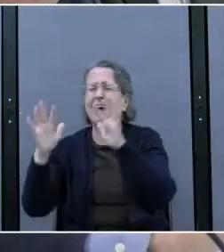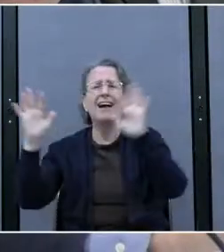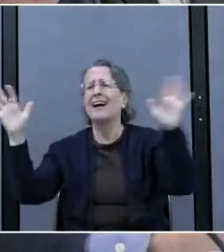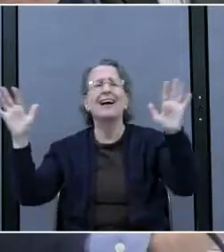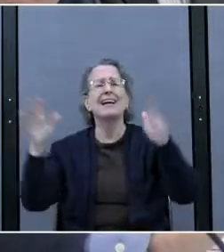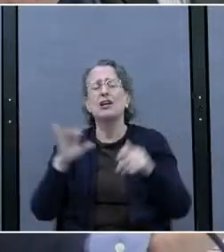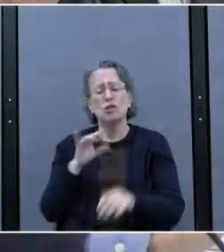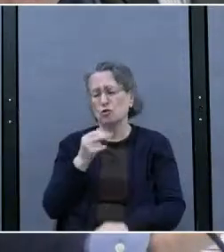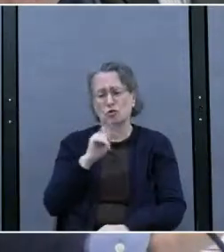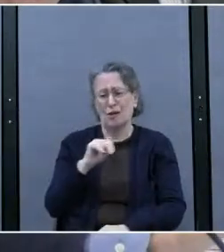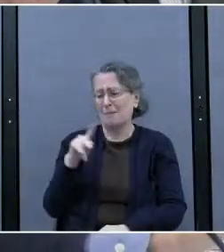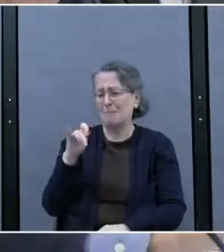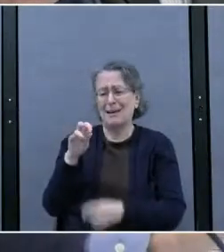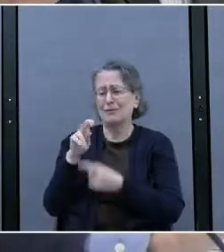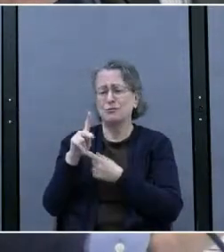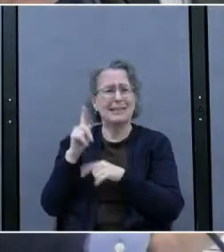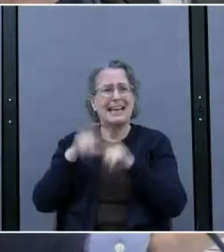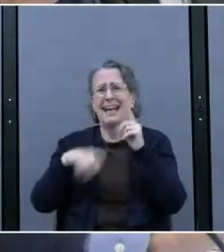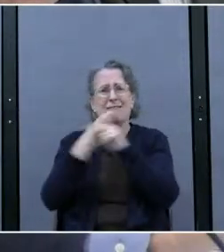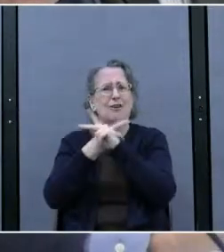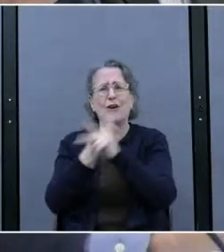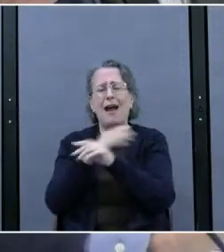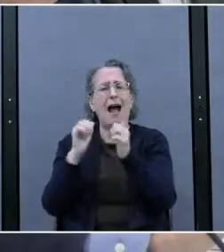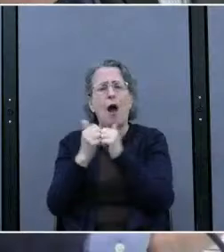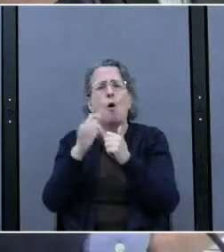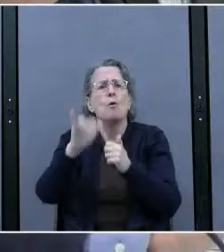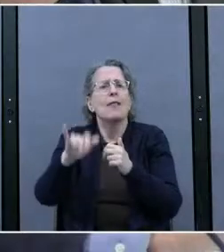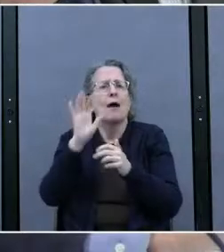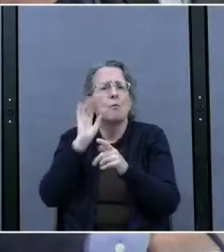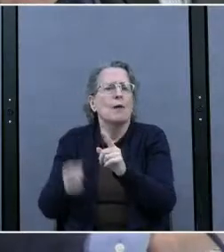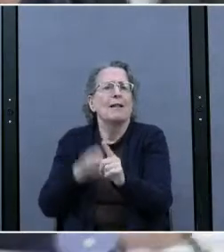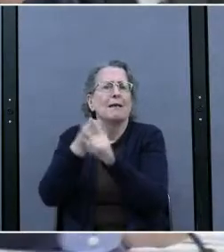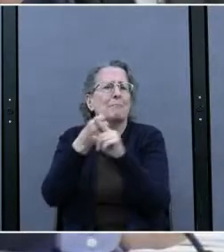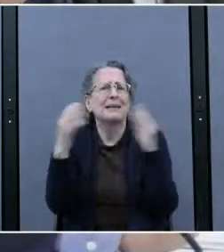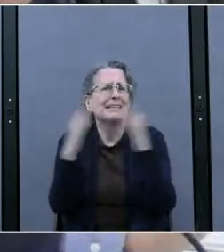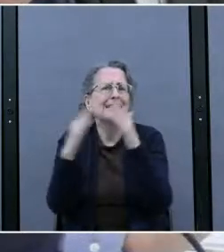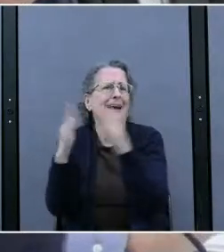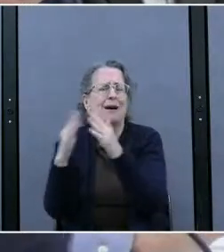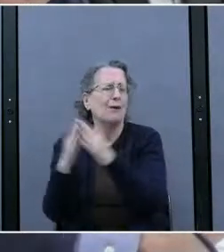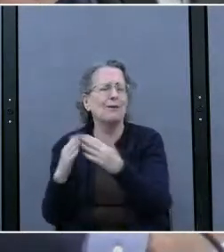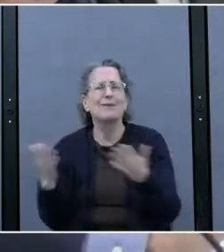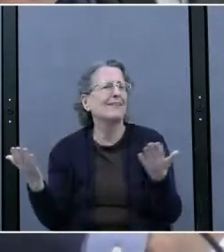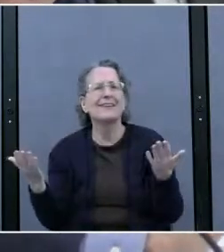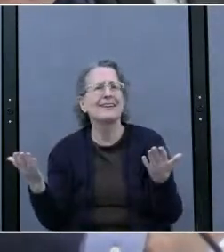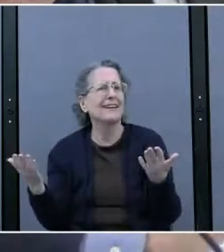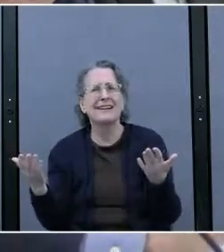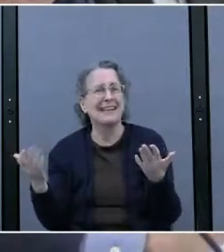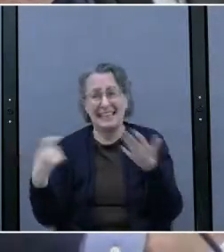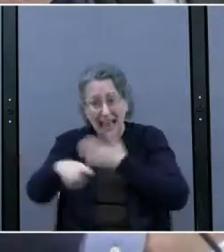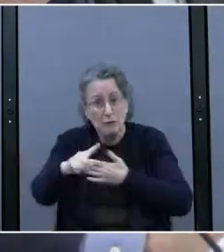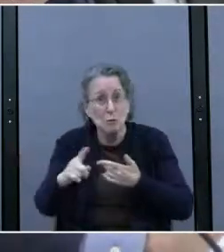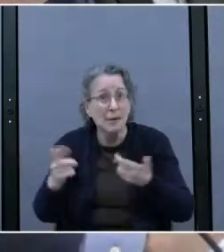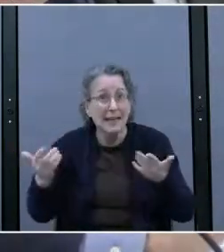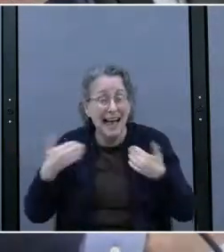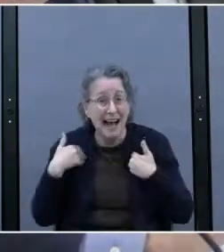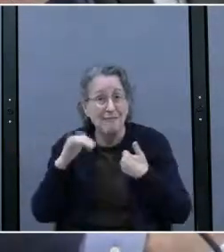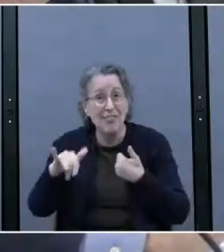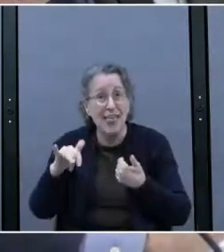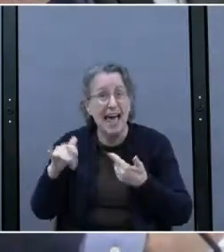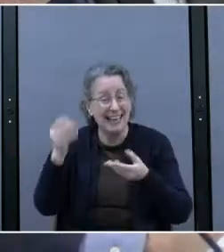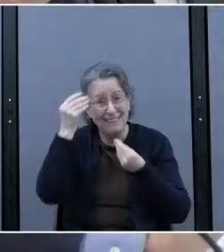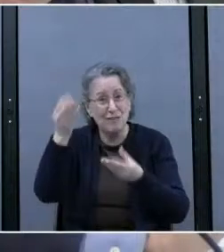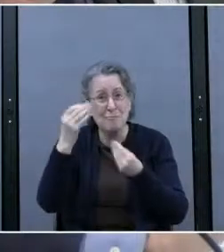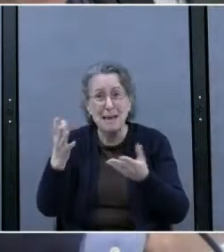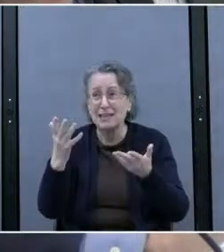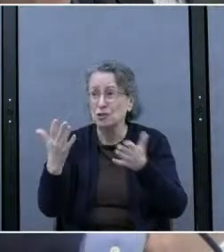handle on that by next week. Well, it's just something to factor in along. I think as actual